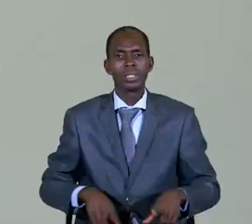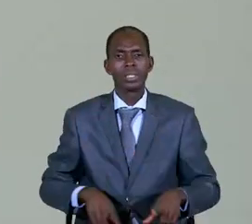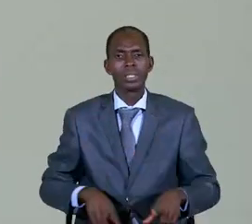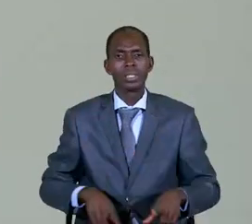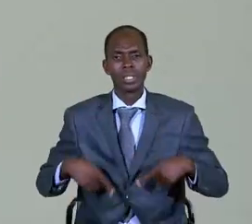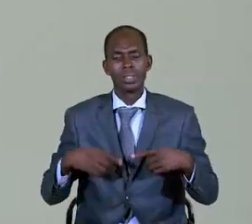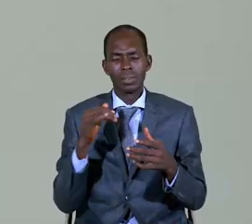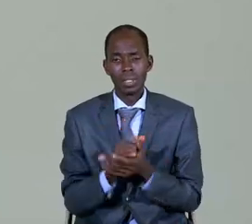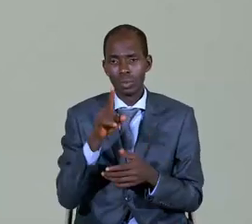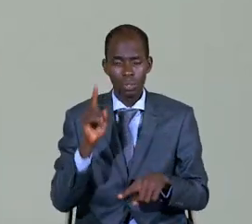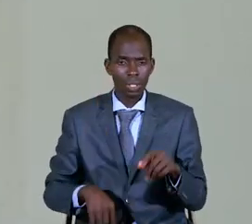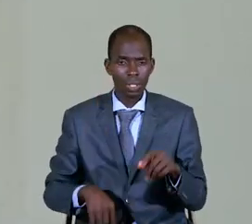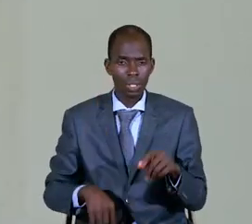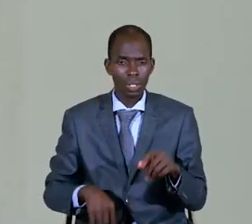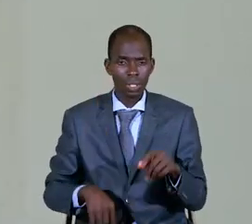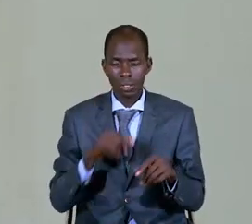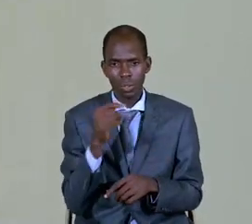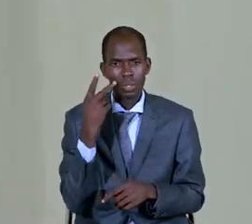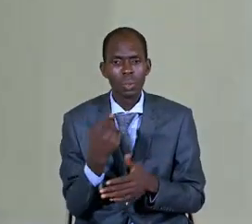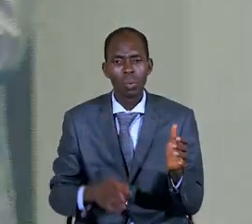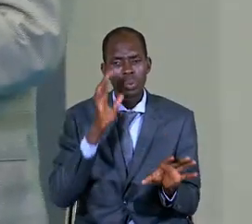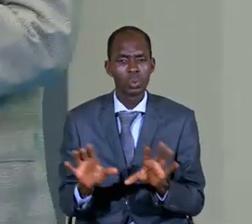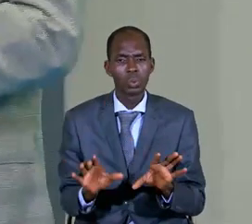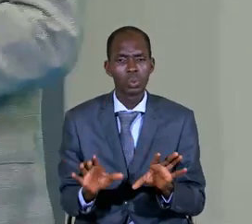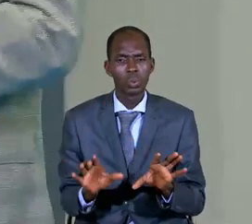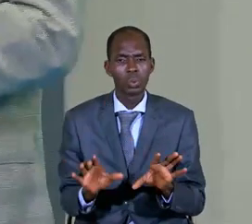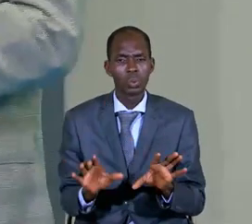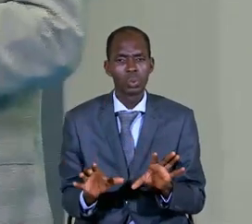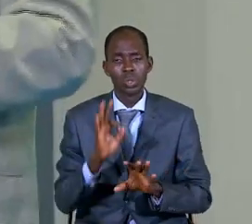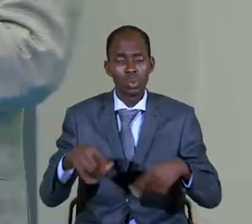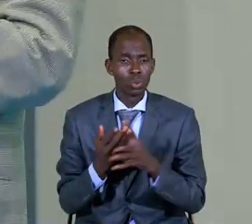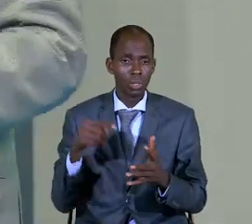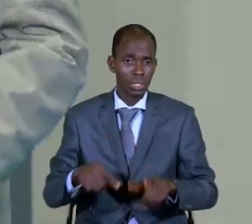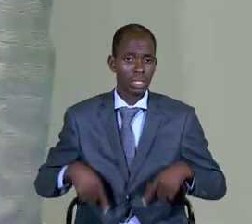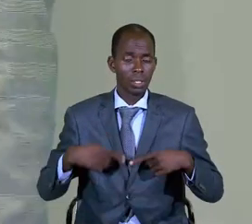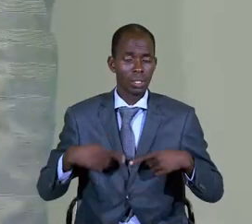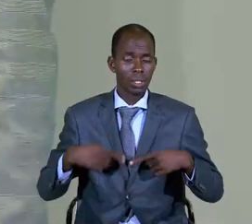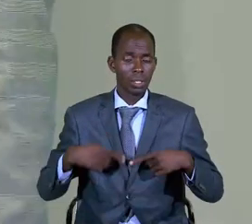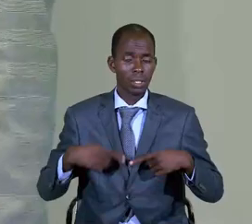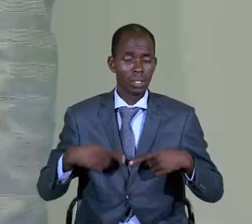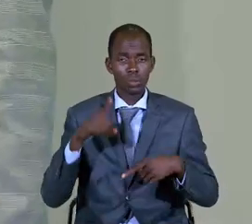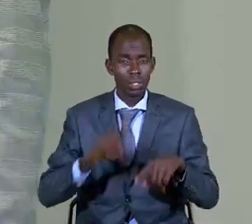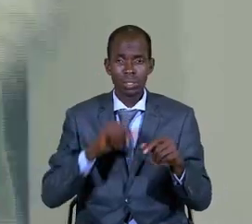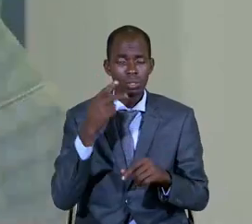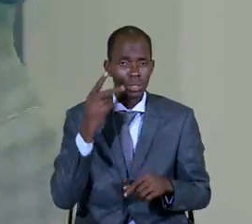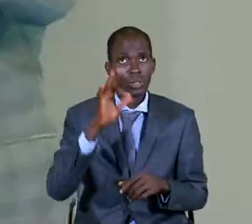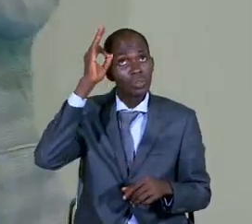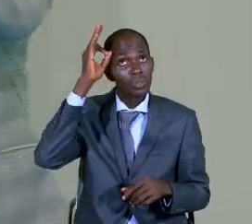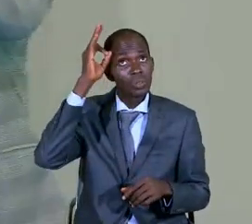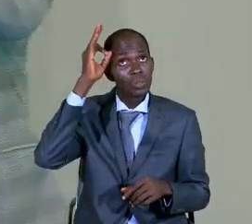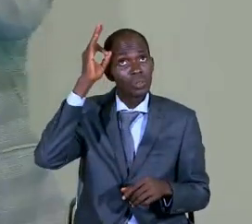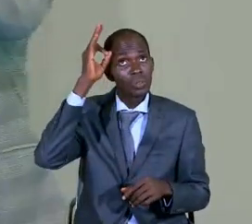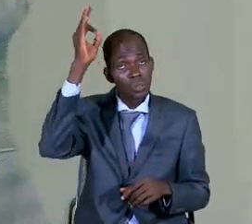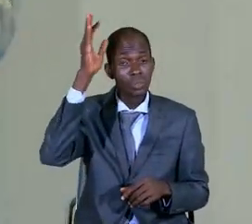see, what do you do? If you go through this life, you cannot see your future. I'm talking